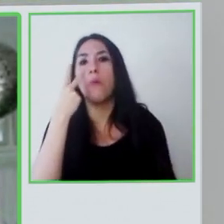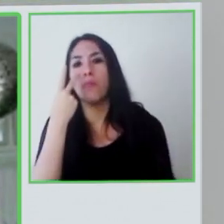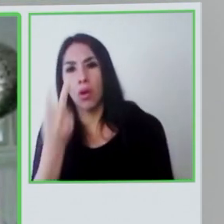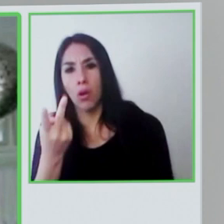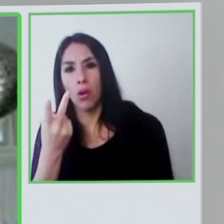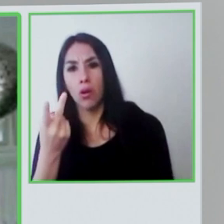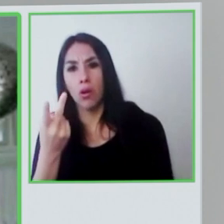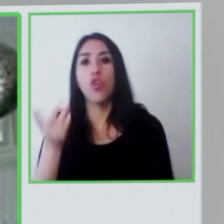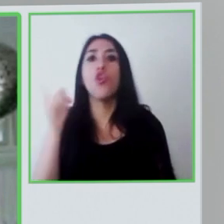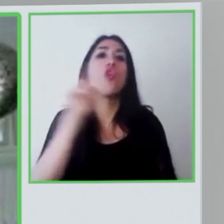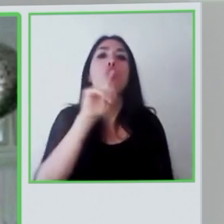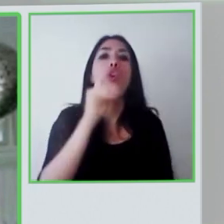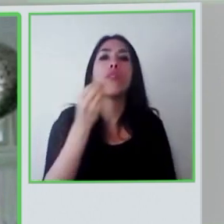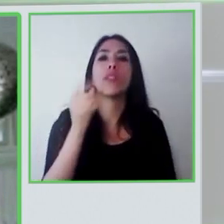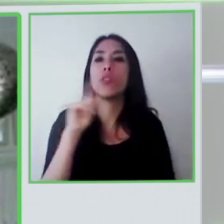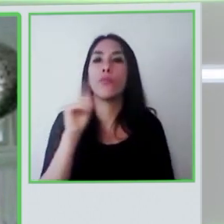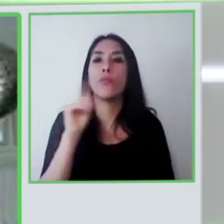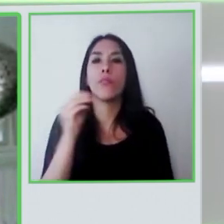in Shell.